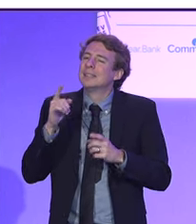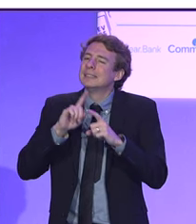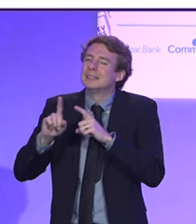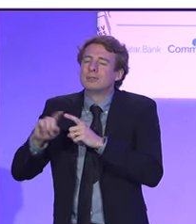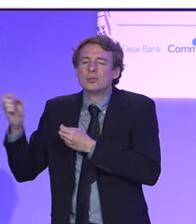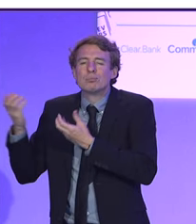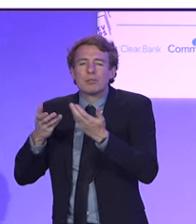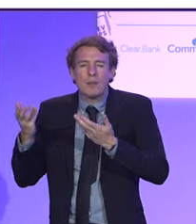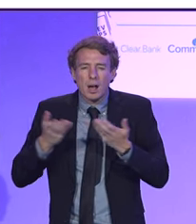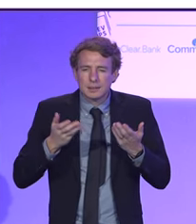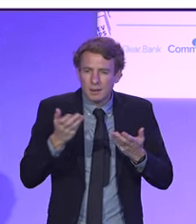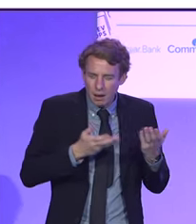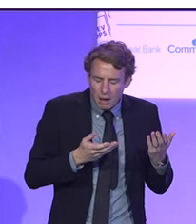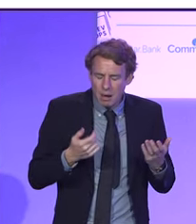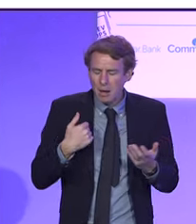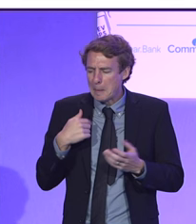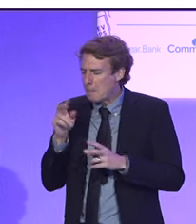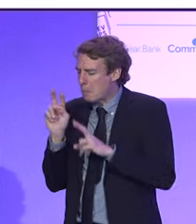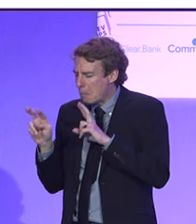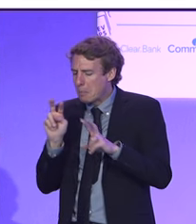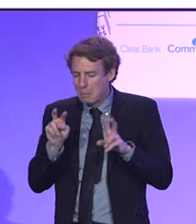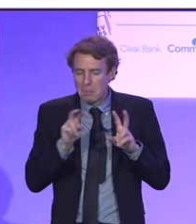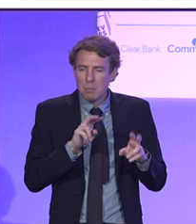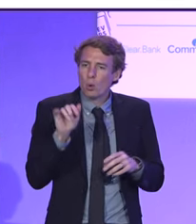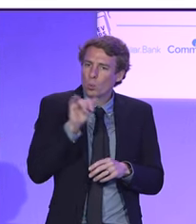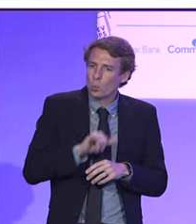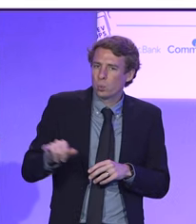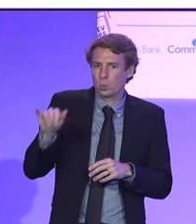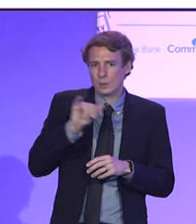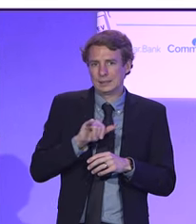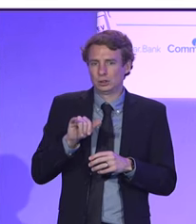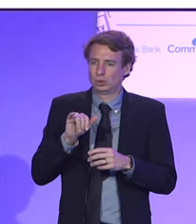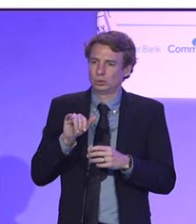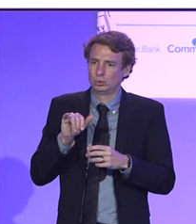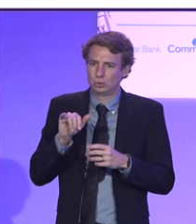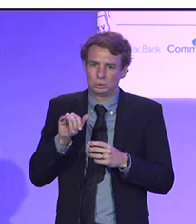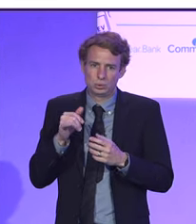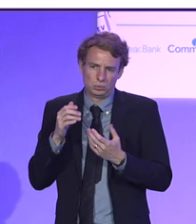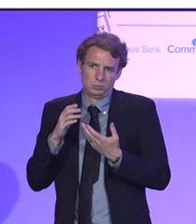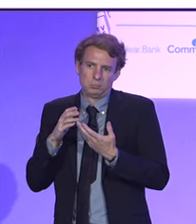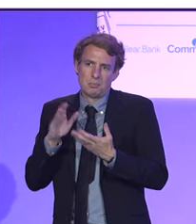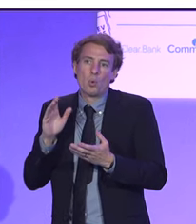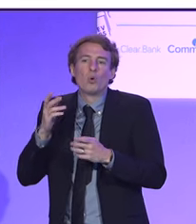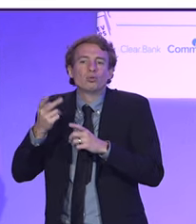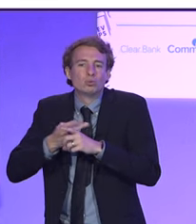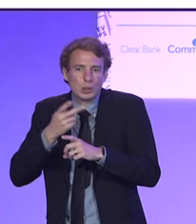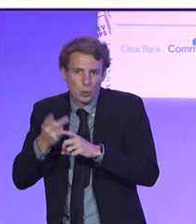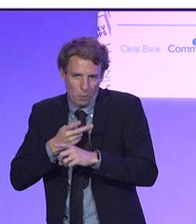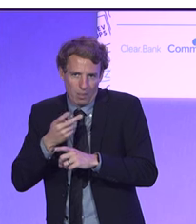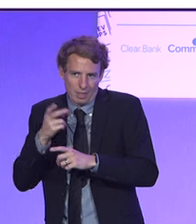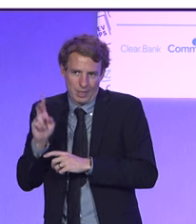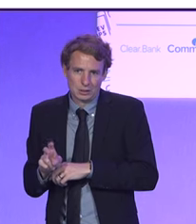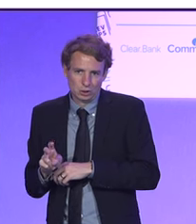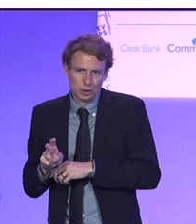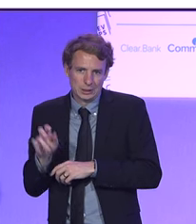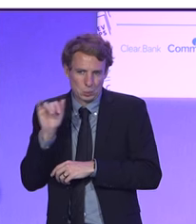see within a cloud provider which regions are using more renewable energy, because at the end of